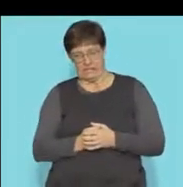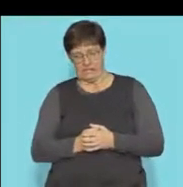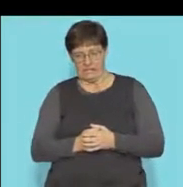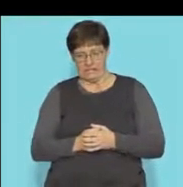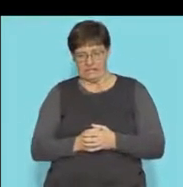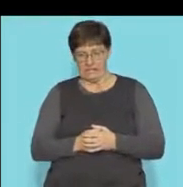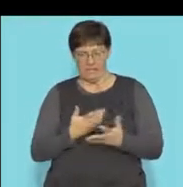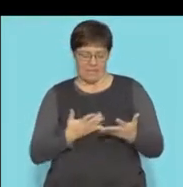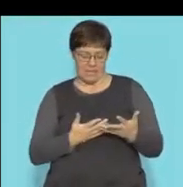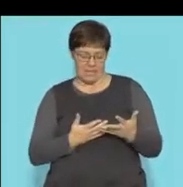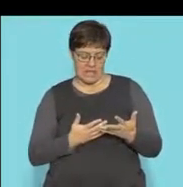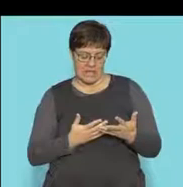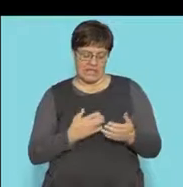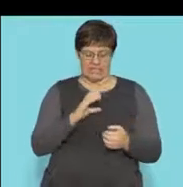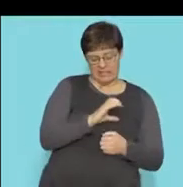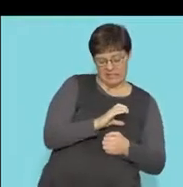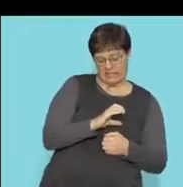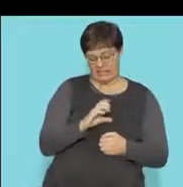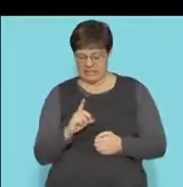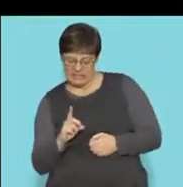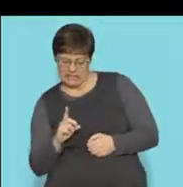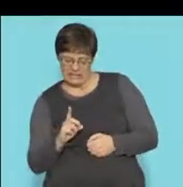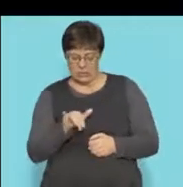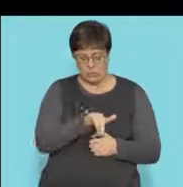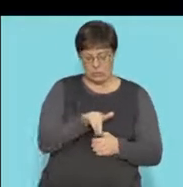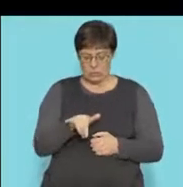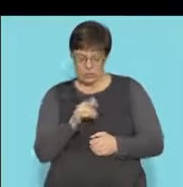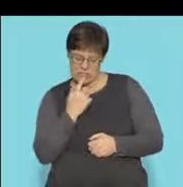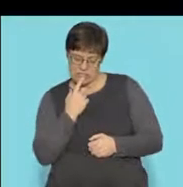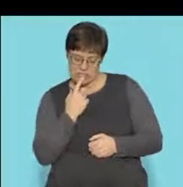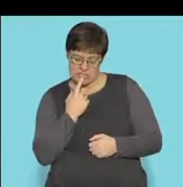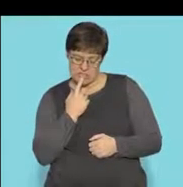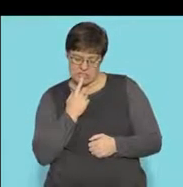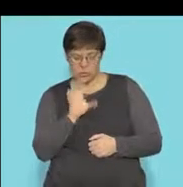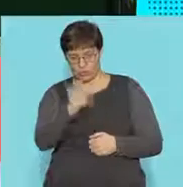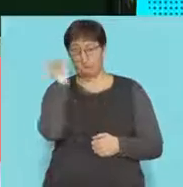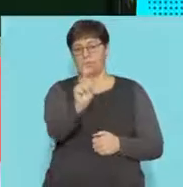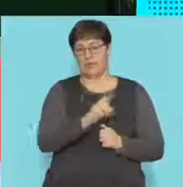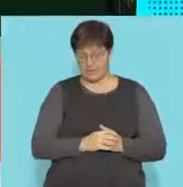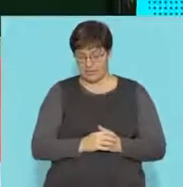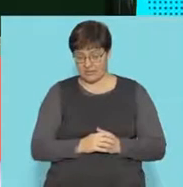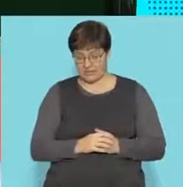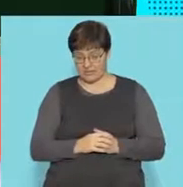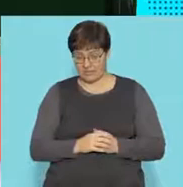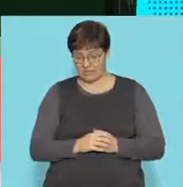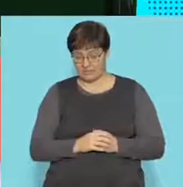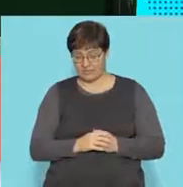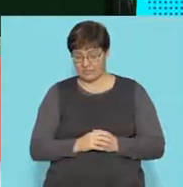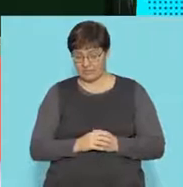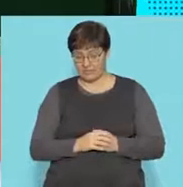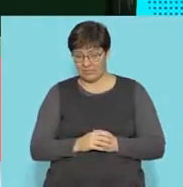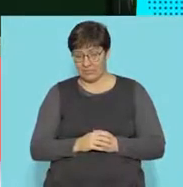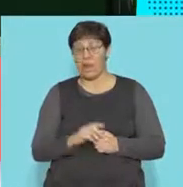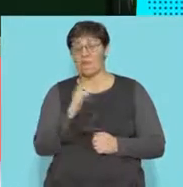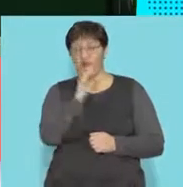down to maybe it's C, maybe it's D, I should still then guess. But